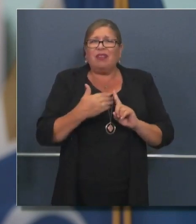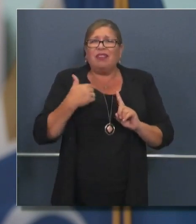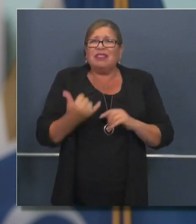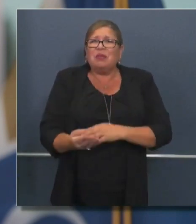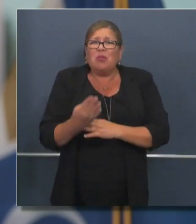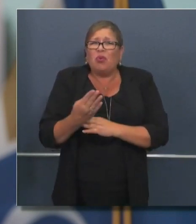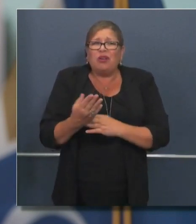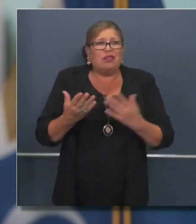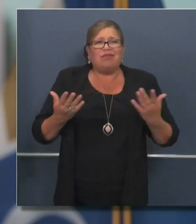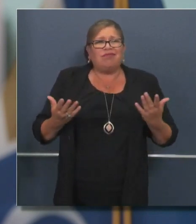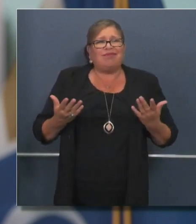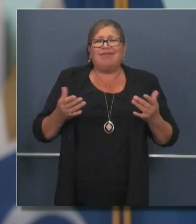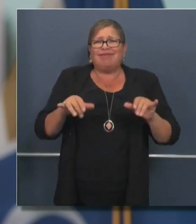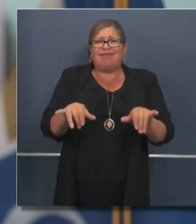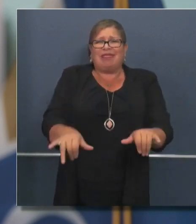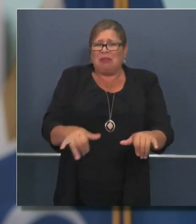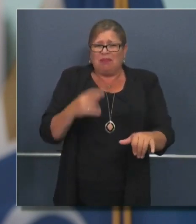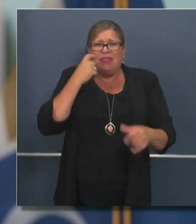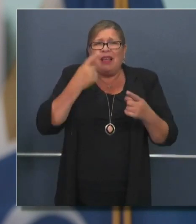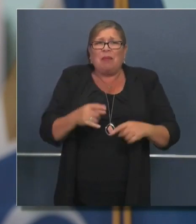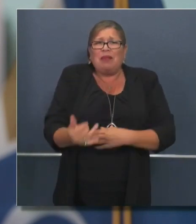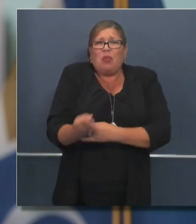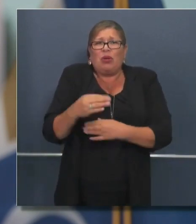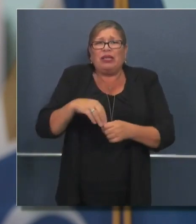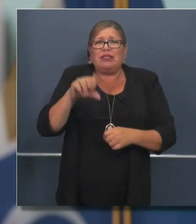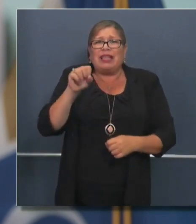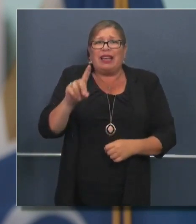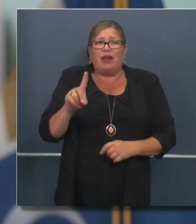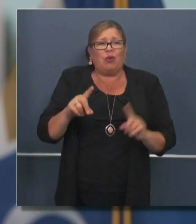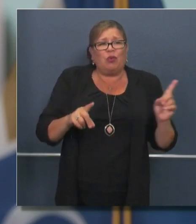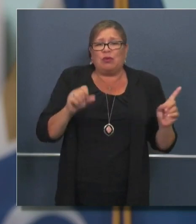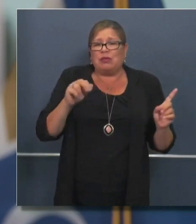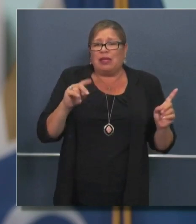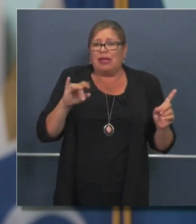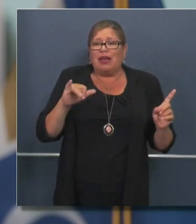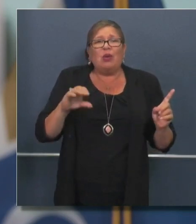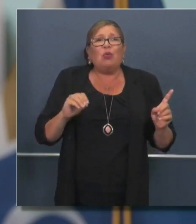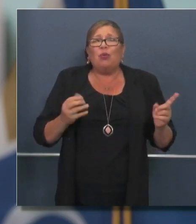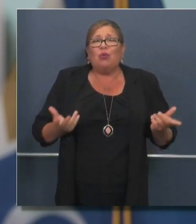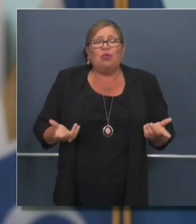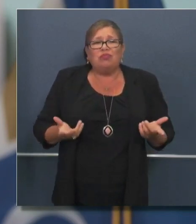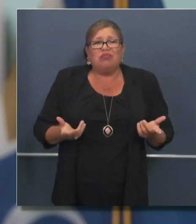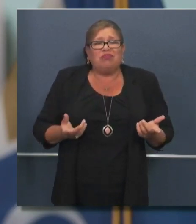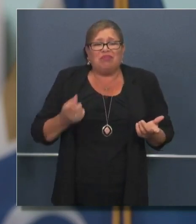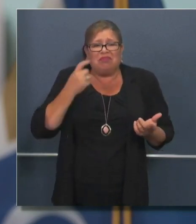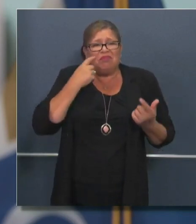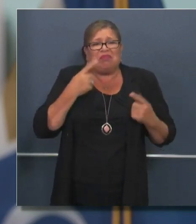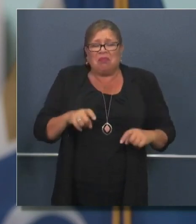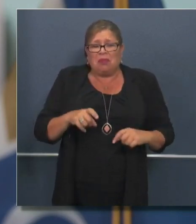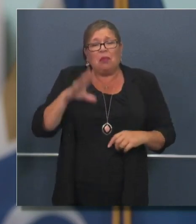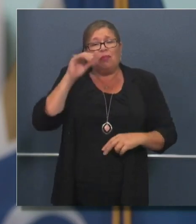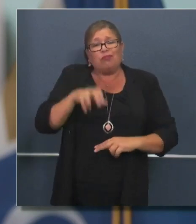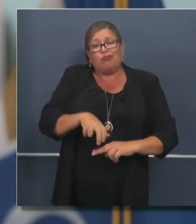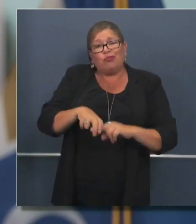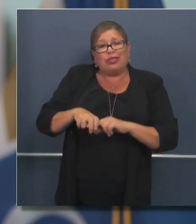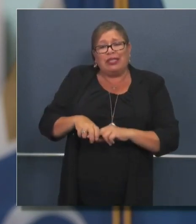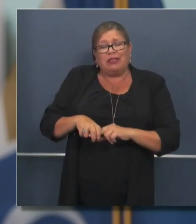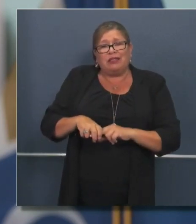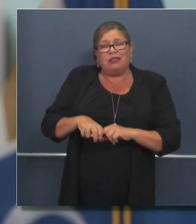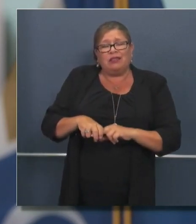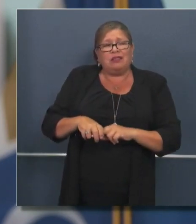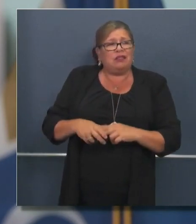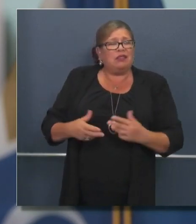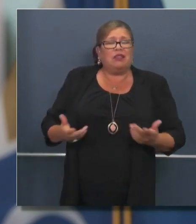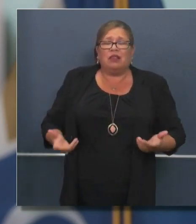Diego, a young man on a bench. Details of that are insignificant in the context of the